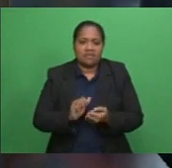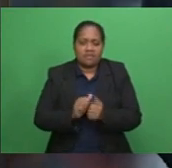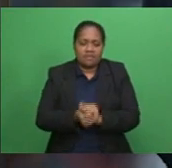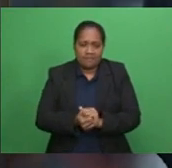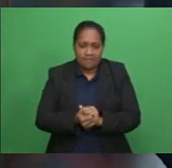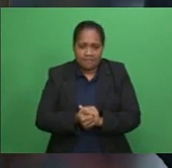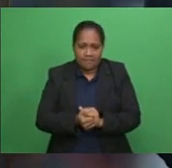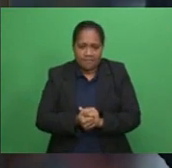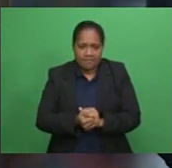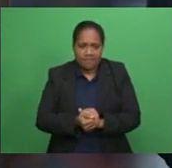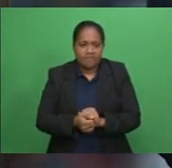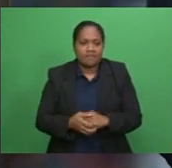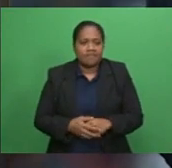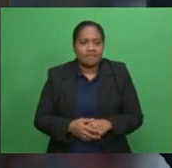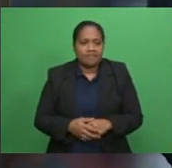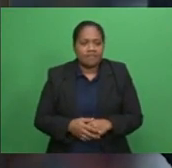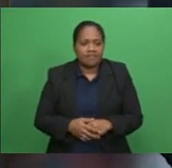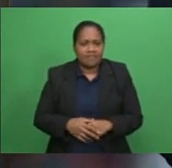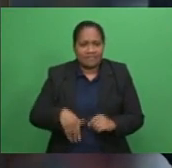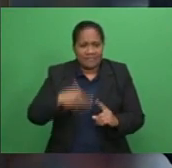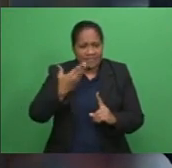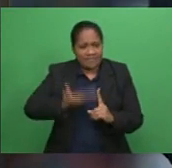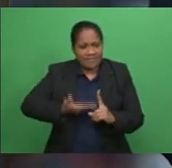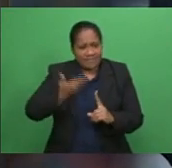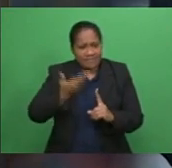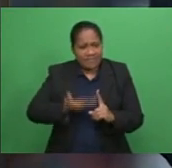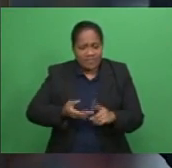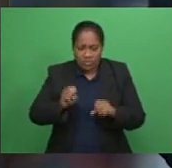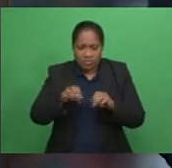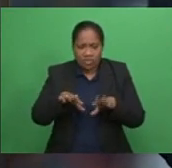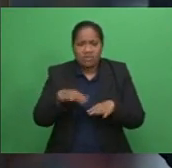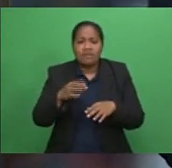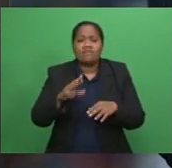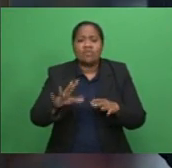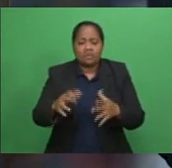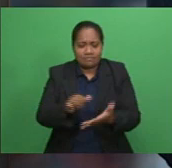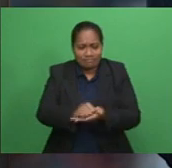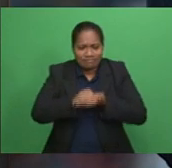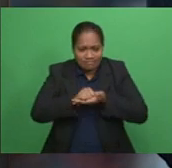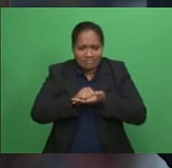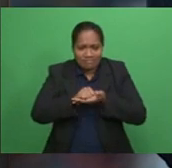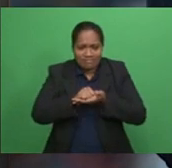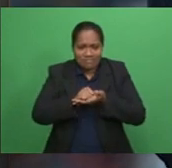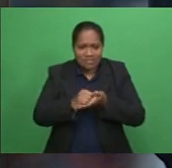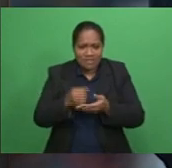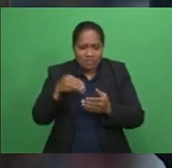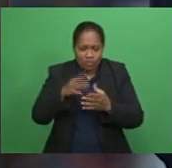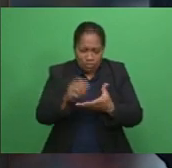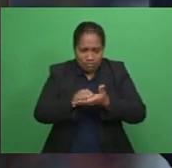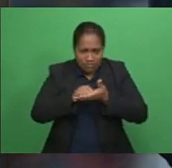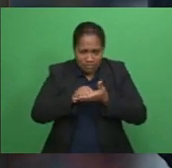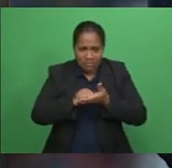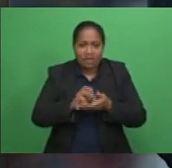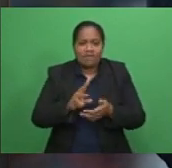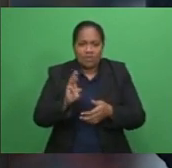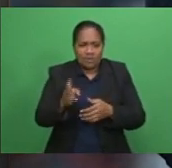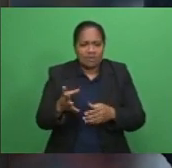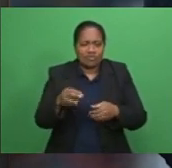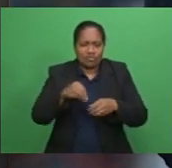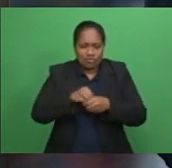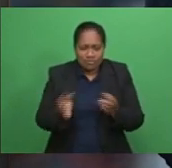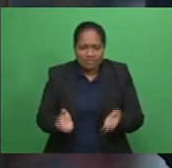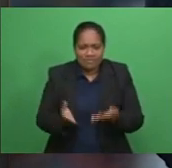Chelsea put themselves in the driving seat to secure a Champions League spot with a 1-0 win over relegated Norwich this